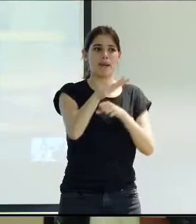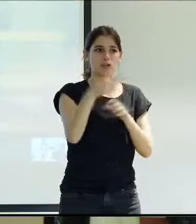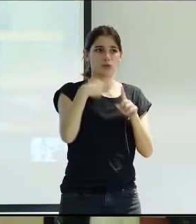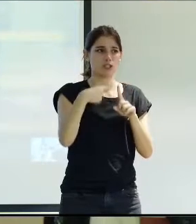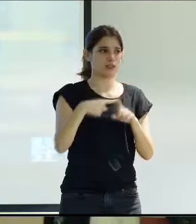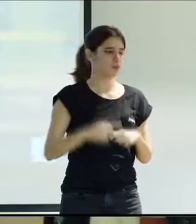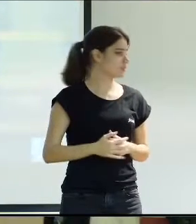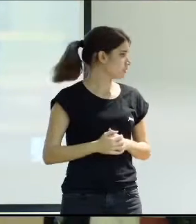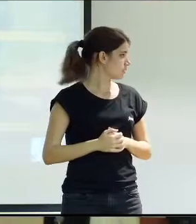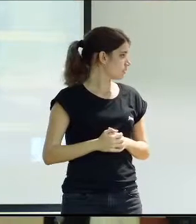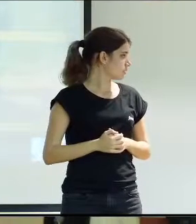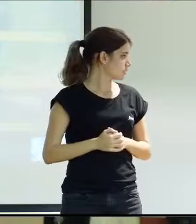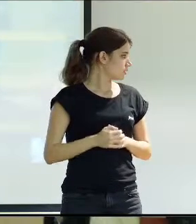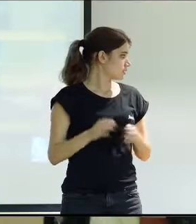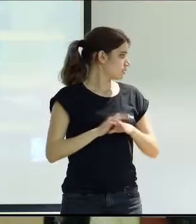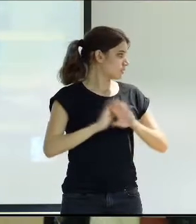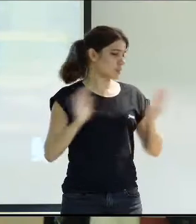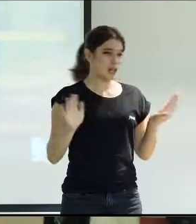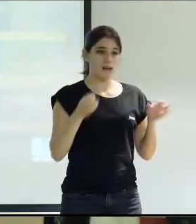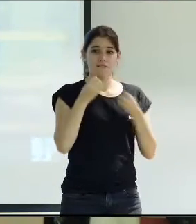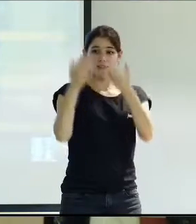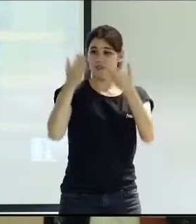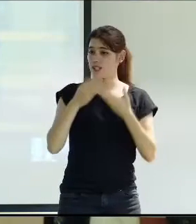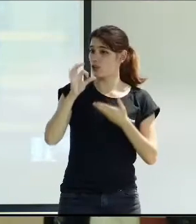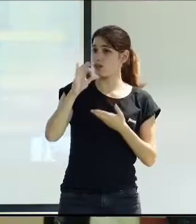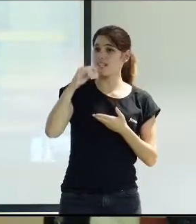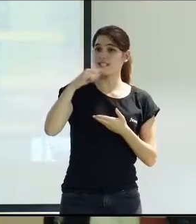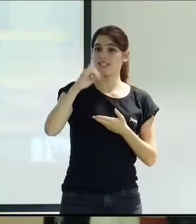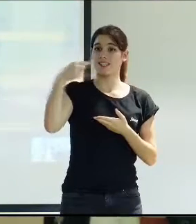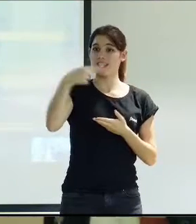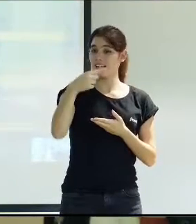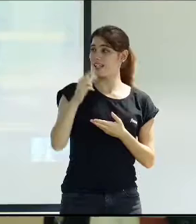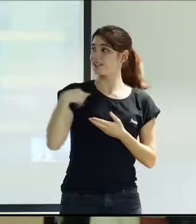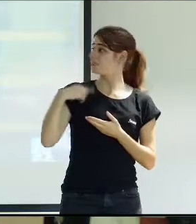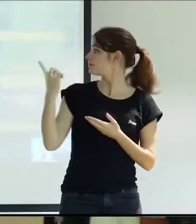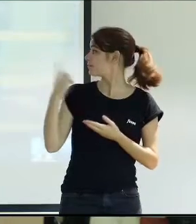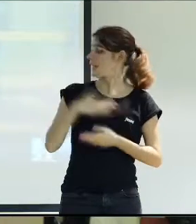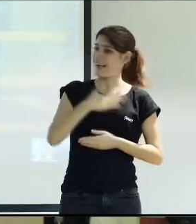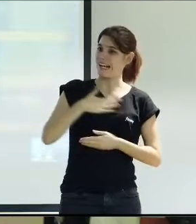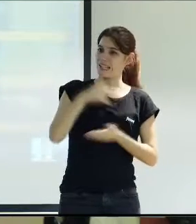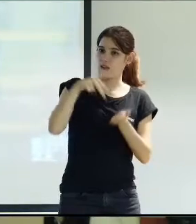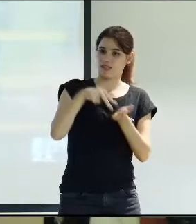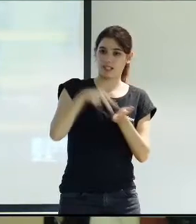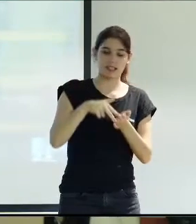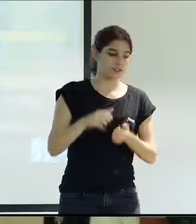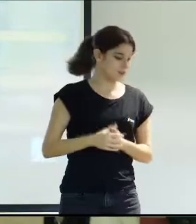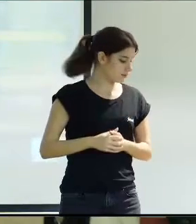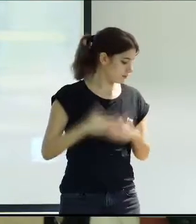various topics. Bienvenido, Steve. Nice to Stig, I'd like to give the floor to